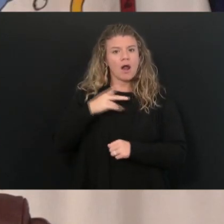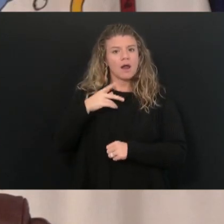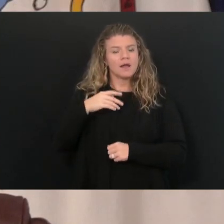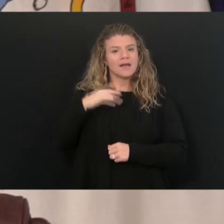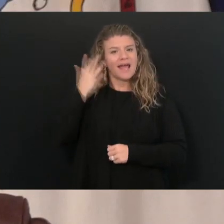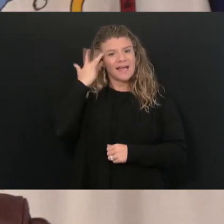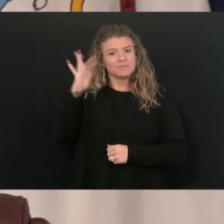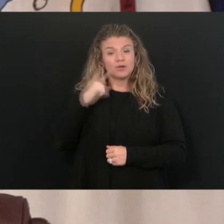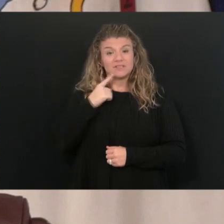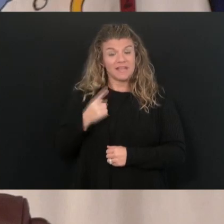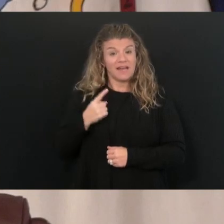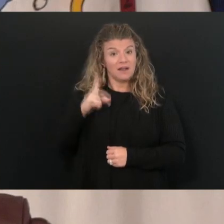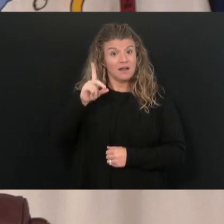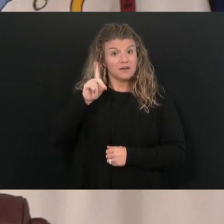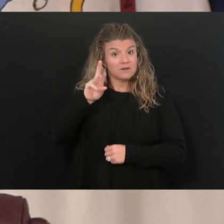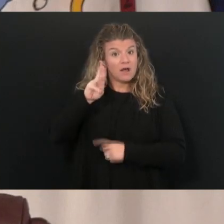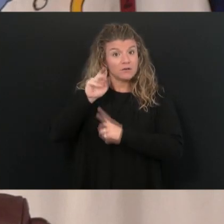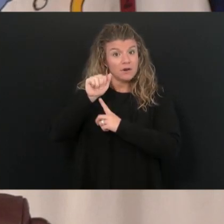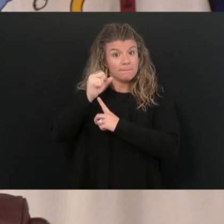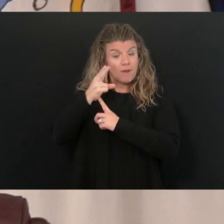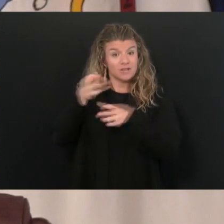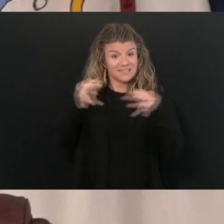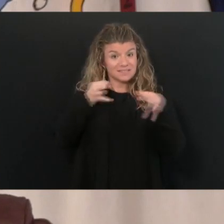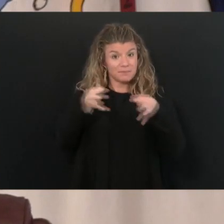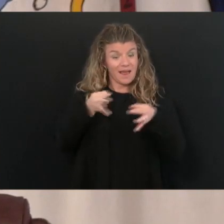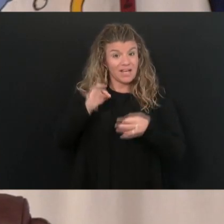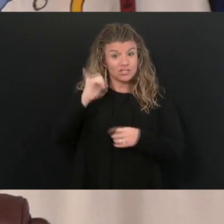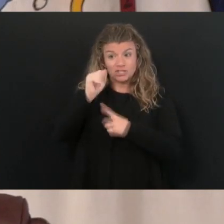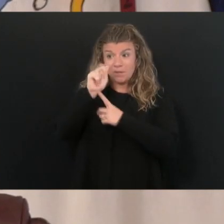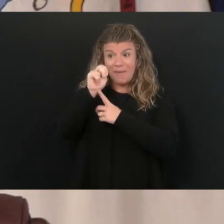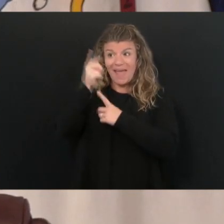Japan. It's right there in front of you. Take